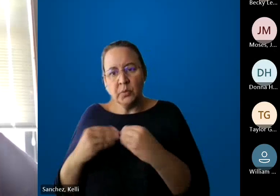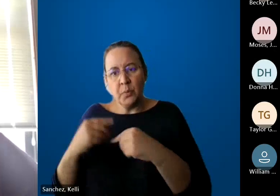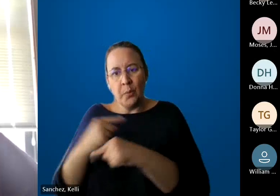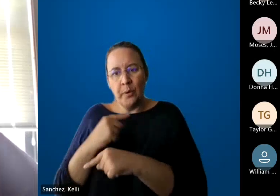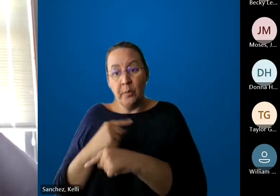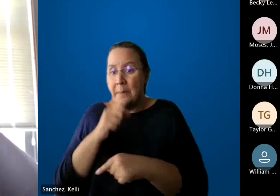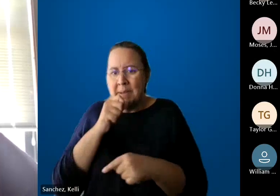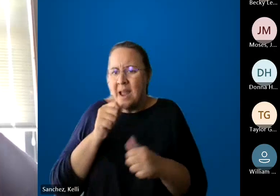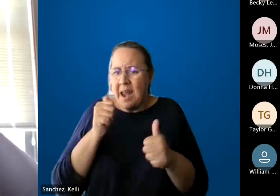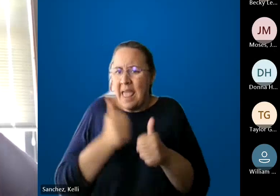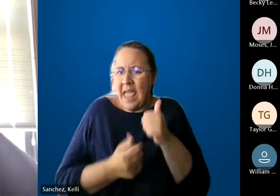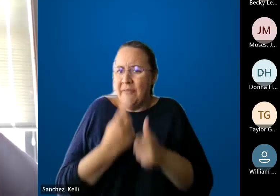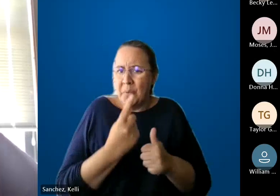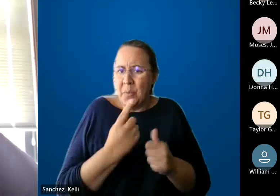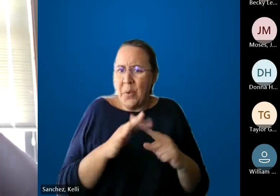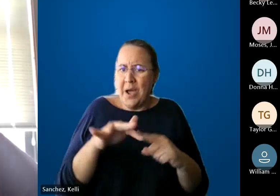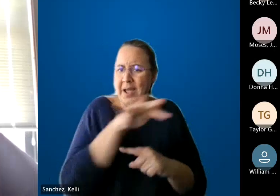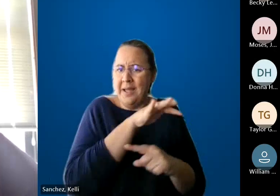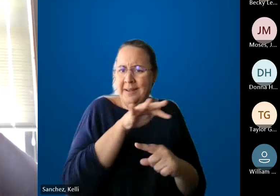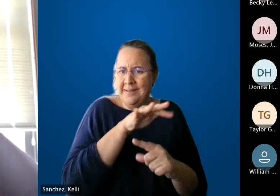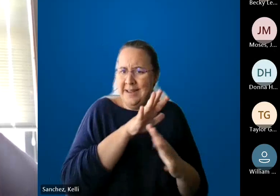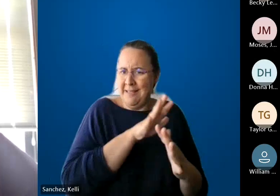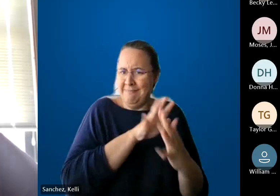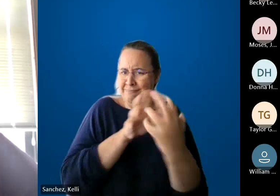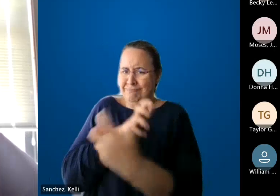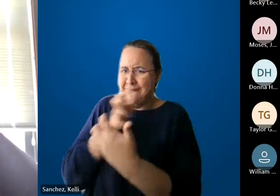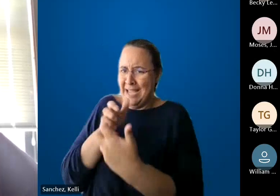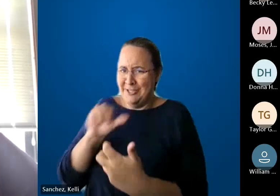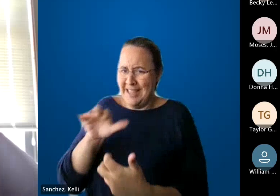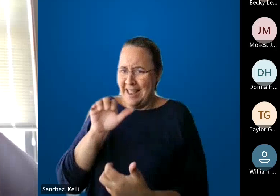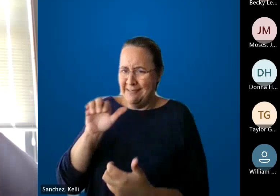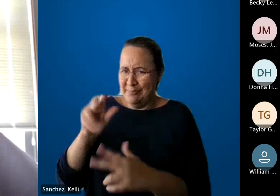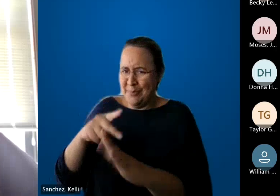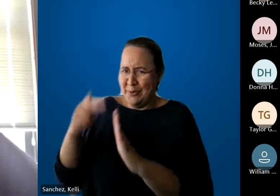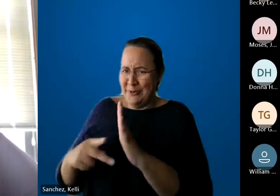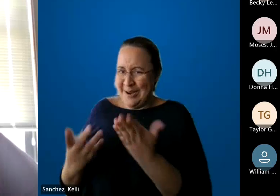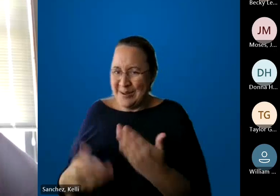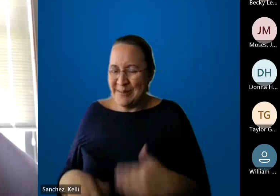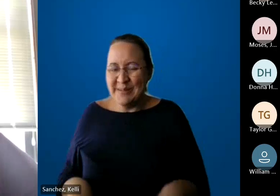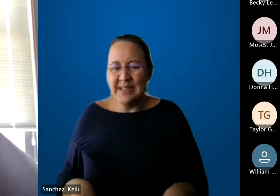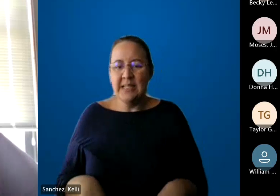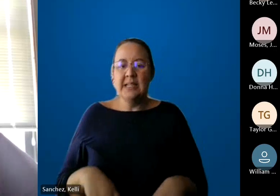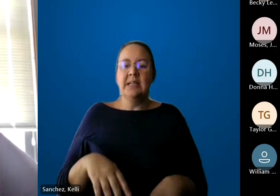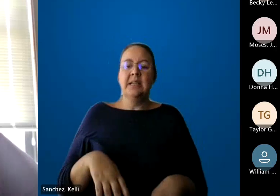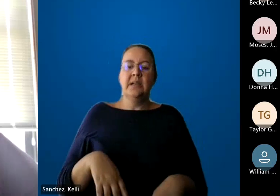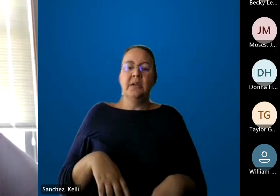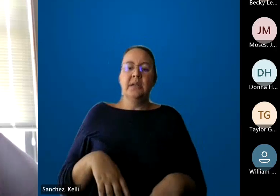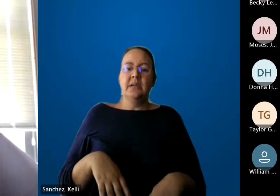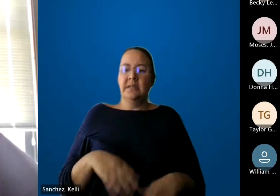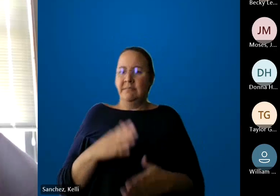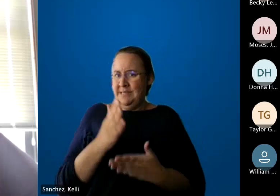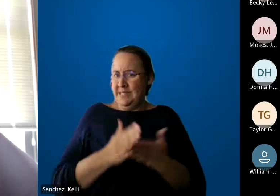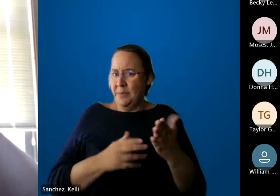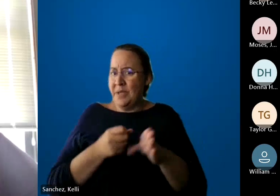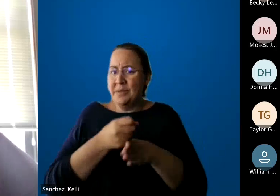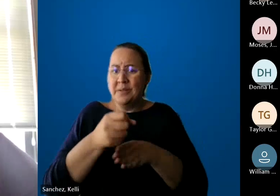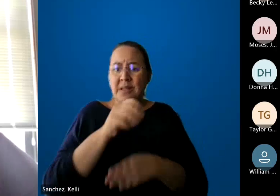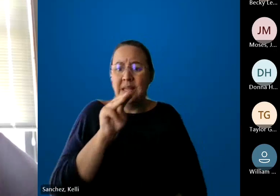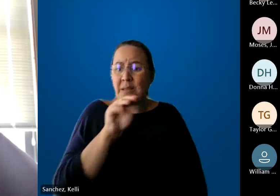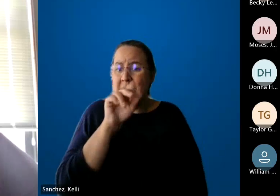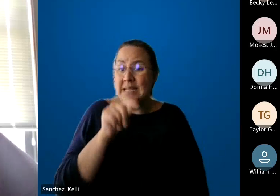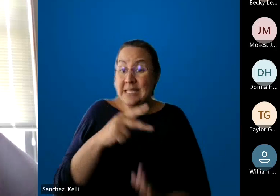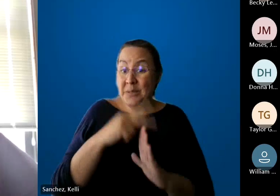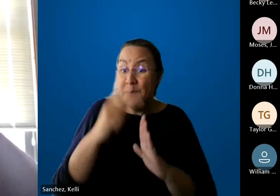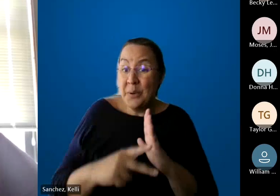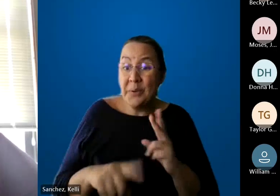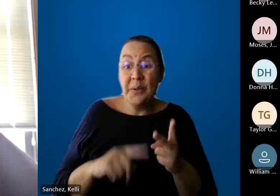not all human beings can do that. I've witnessed it firsthand. Some of my friends have got sober through MAT programs and